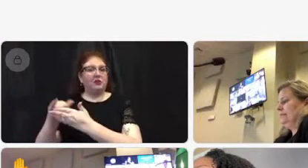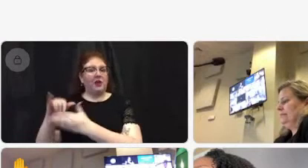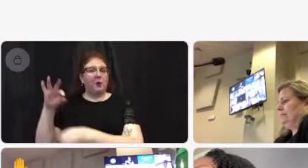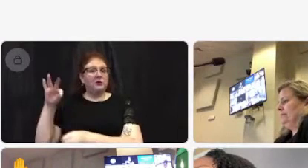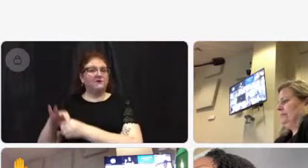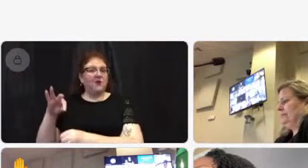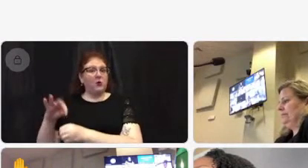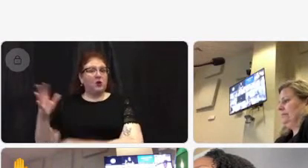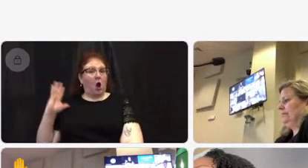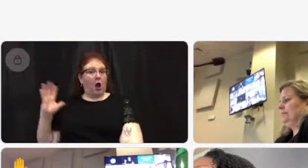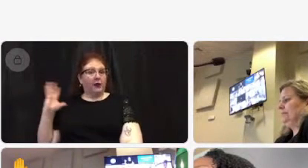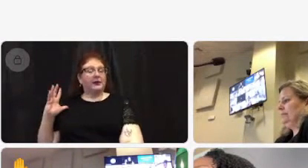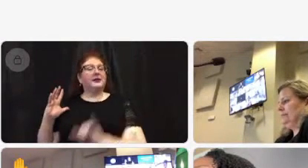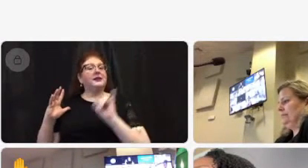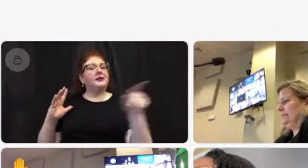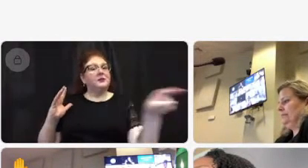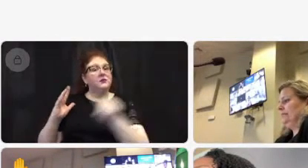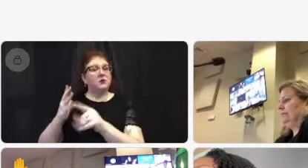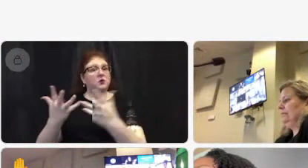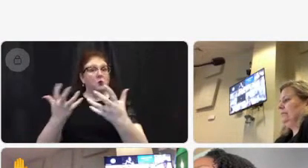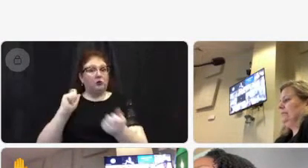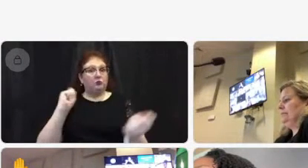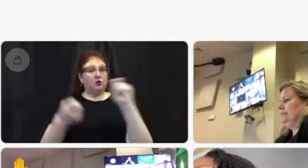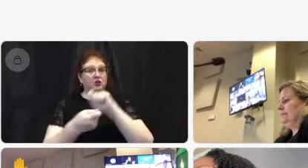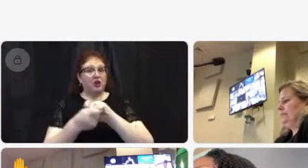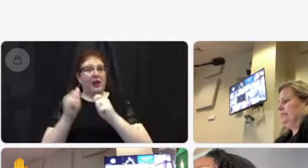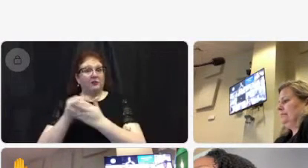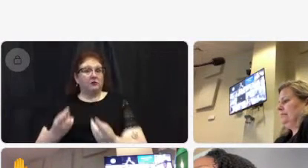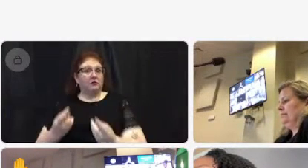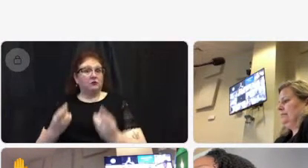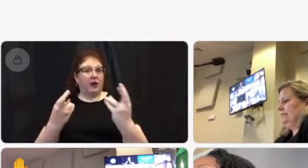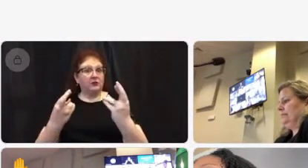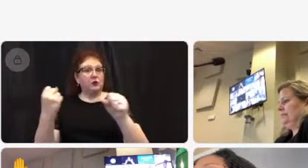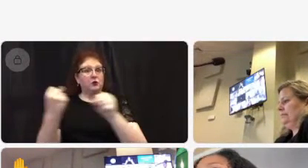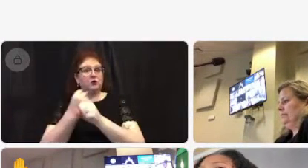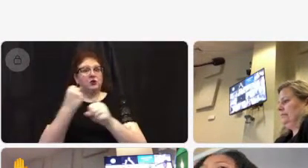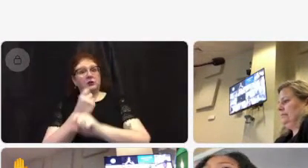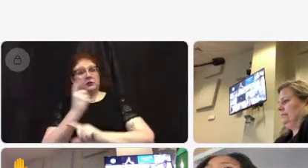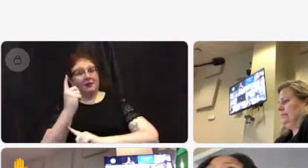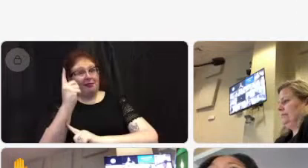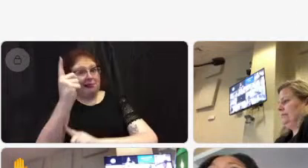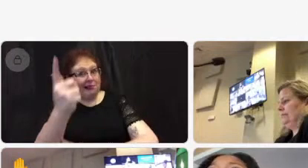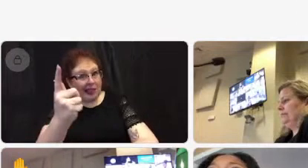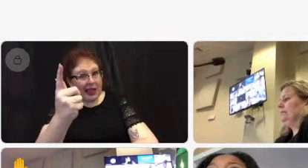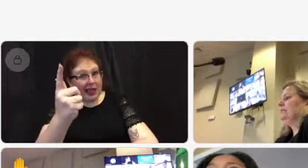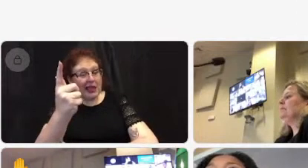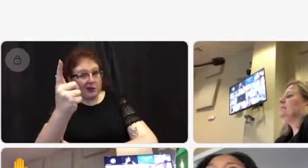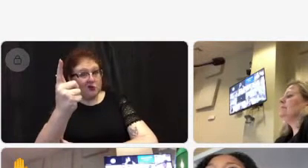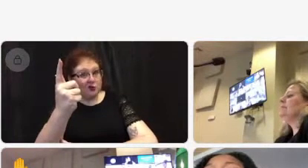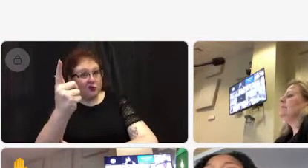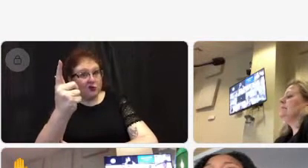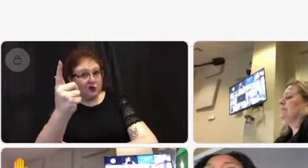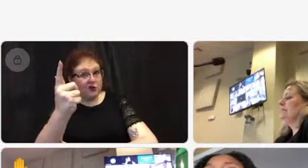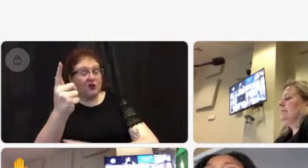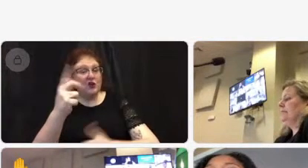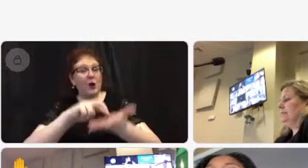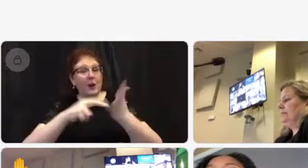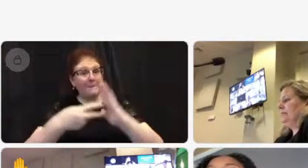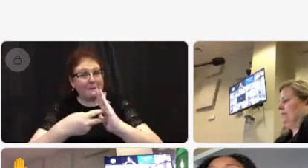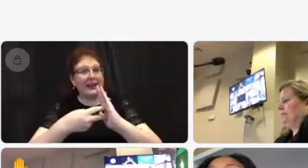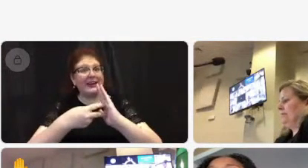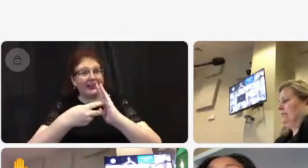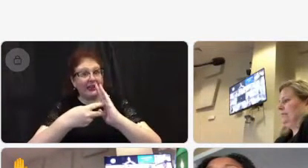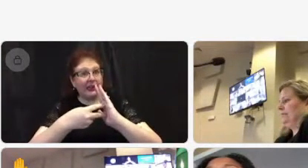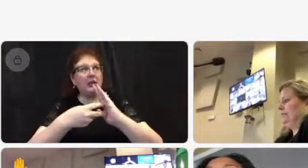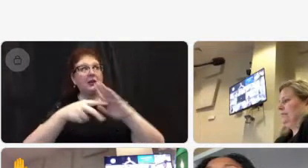the resolution of years later, subject to, and that's what I'm getting at. Subject to and the reason why I say